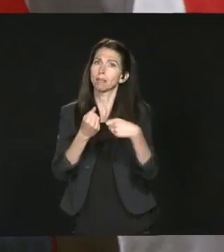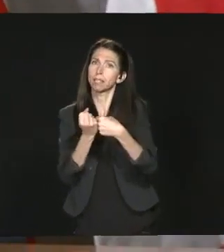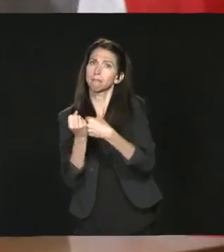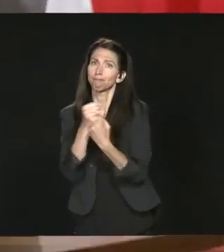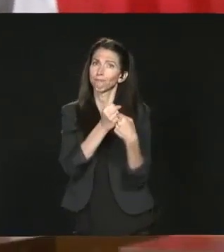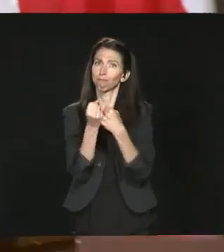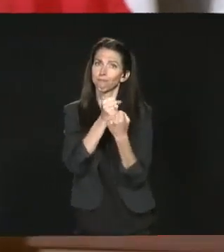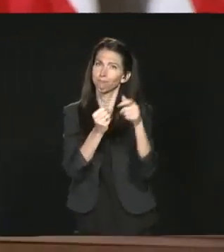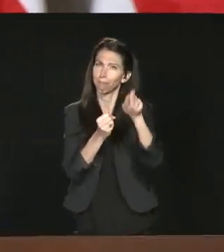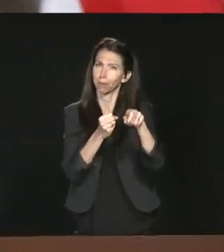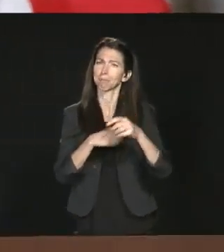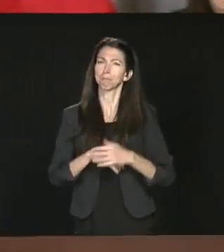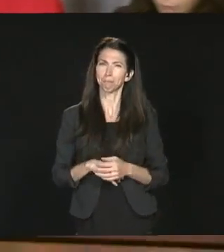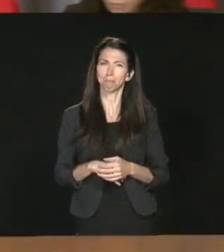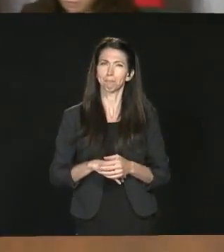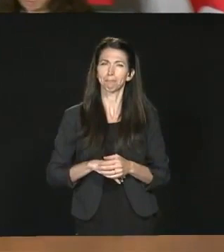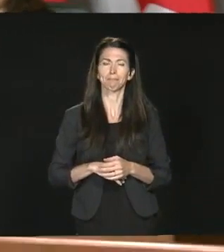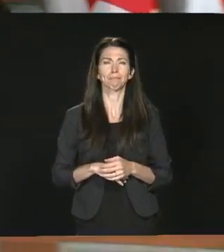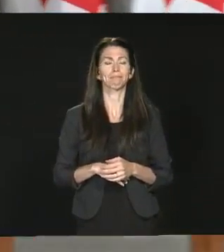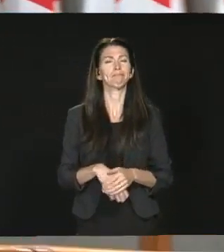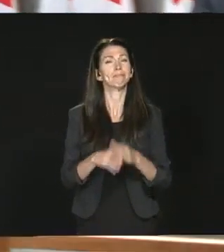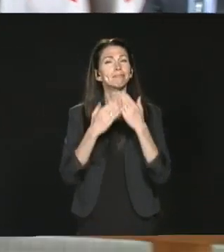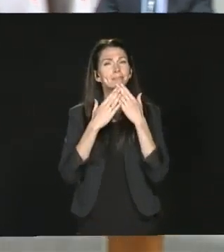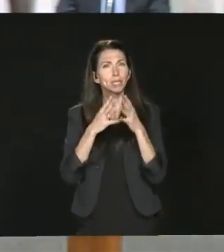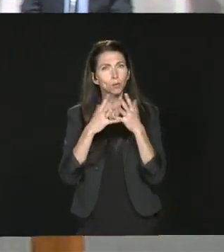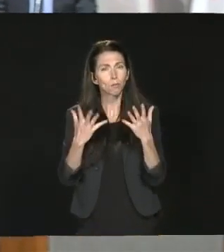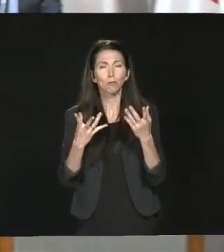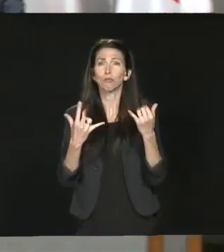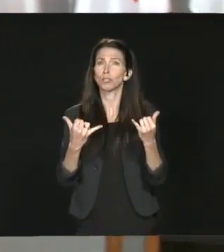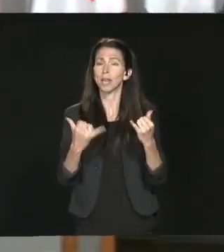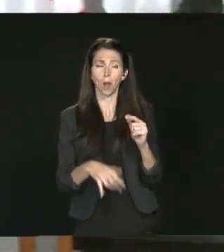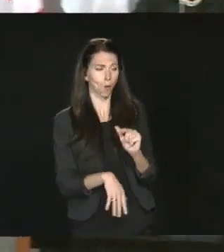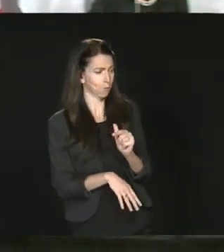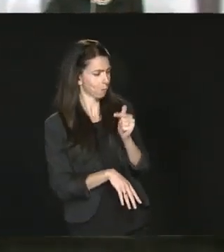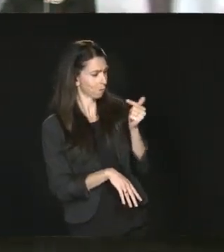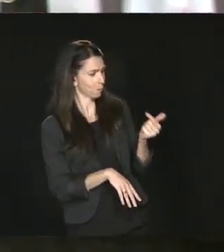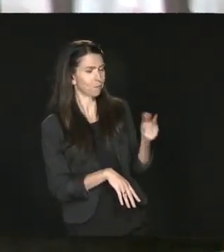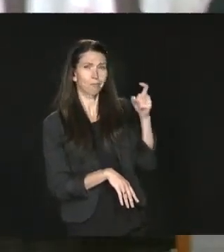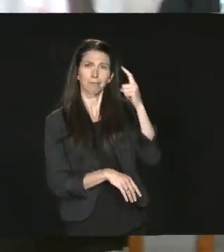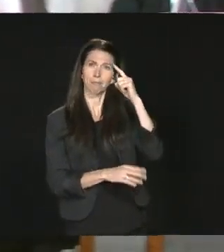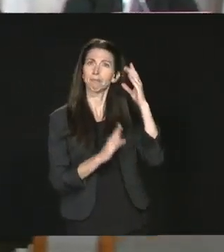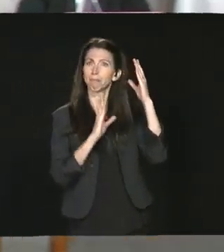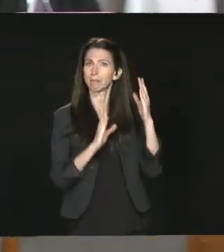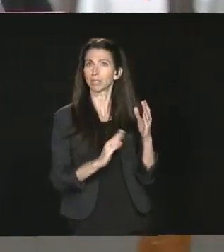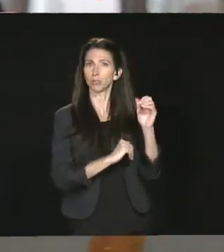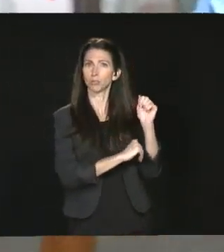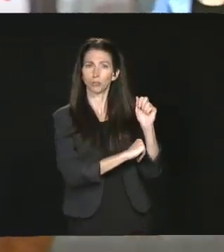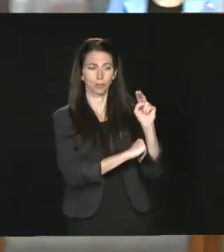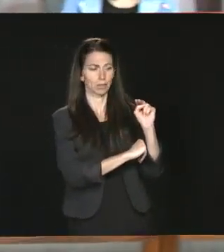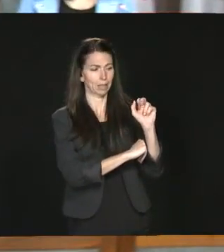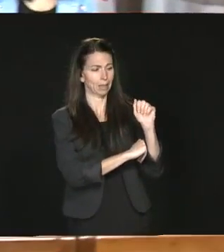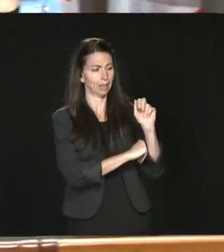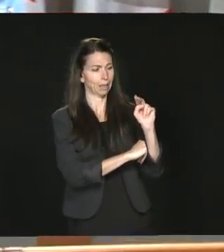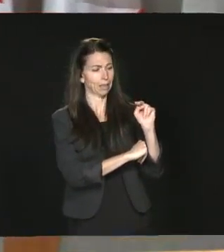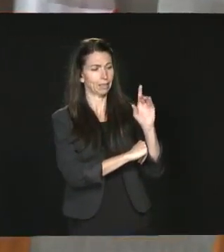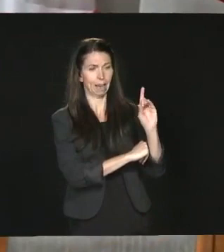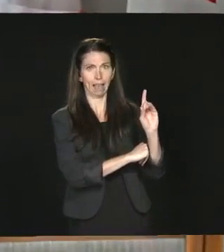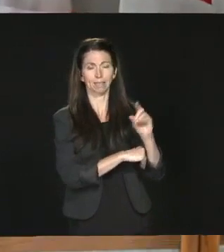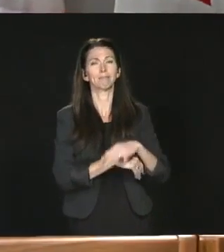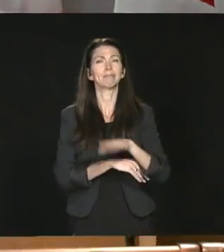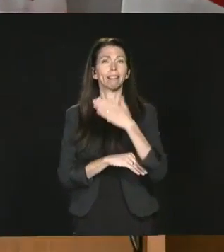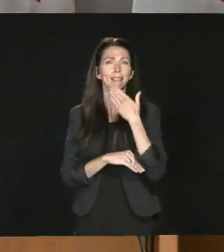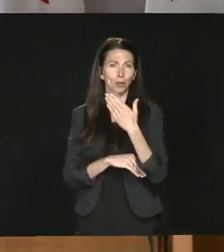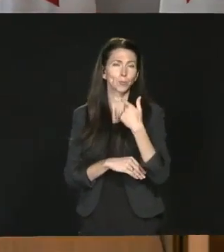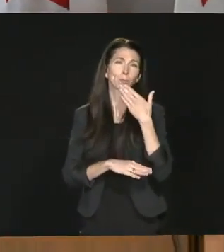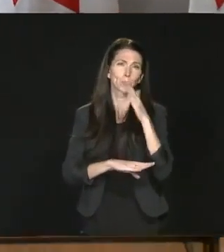will hear from you. Our Minister of Public Services and Procurement, Anita Anand. Anita, please. Thank you, Christia. Good afternoon. I will start today by acknowledging